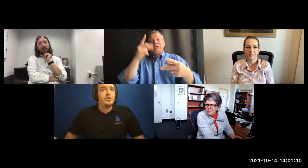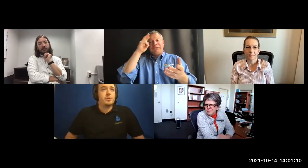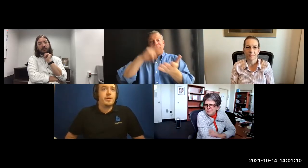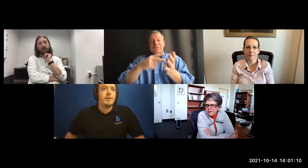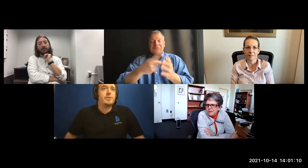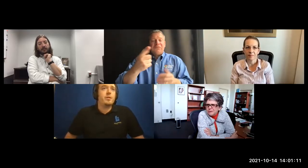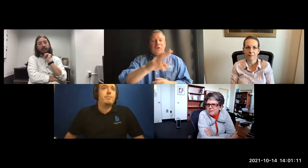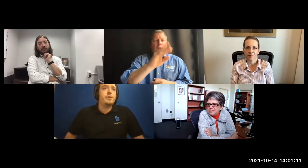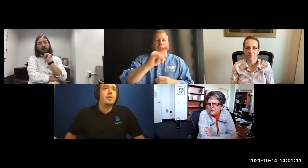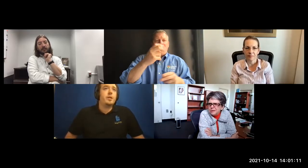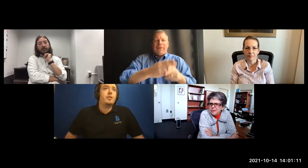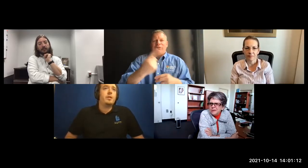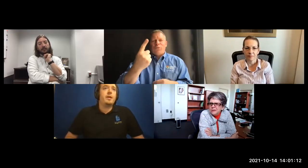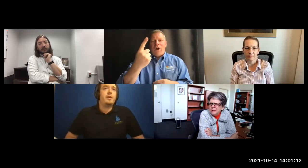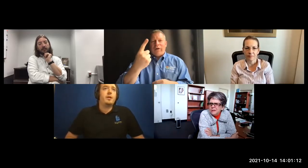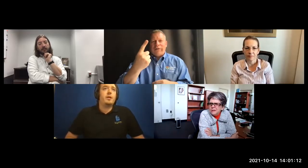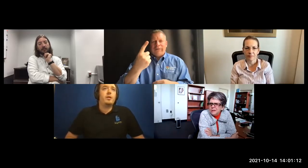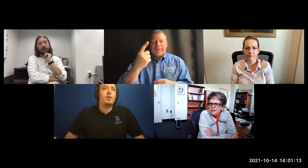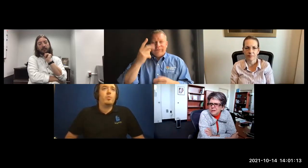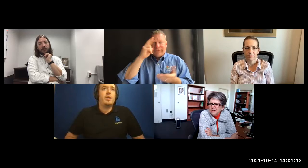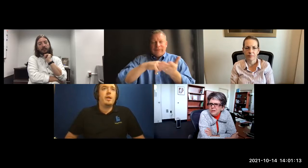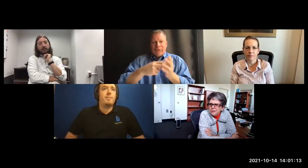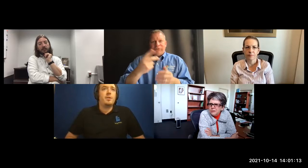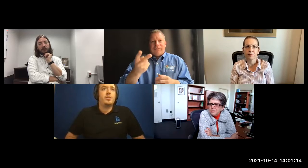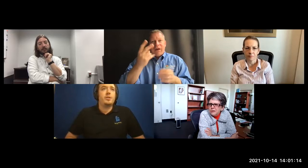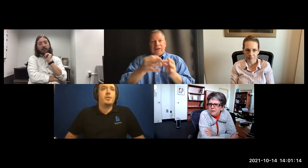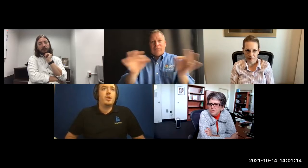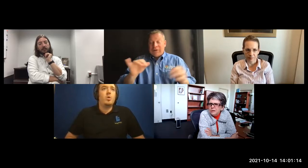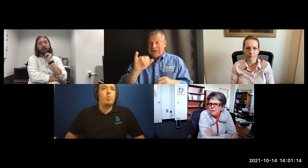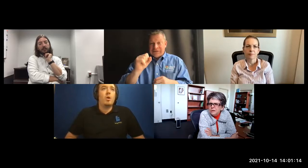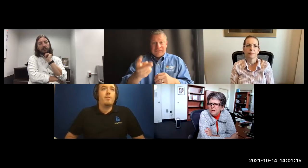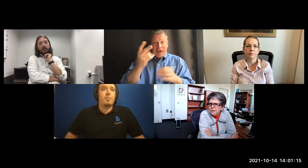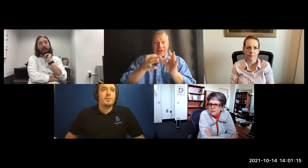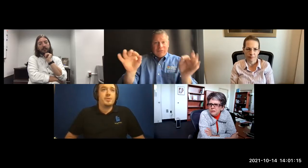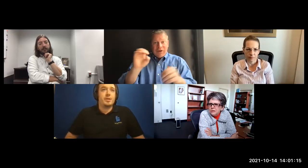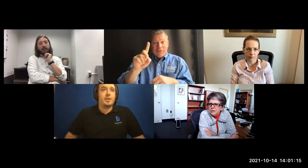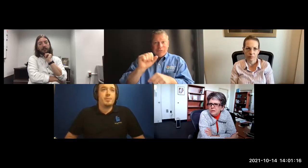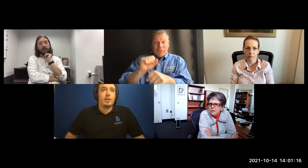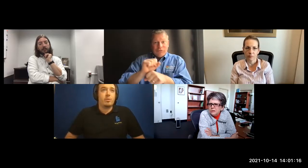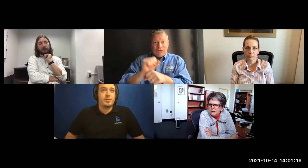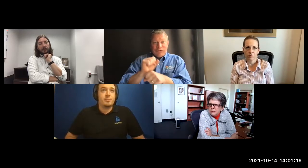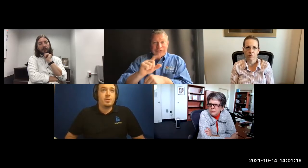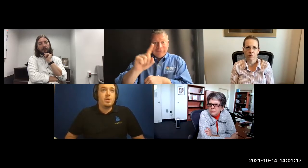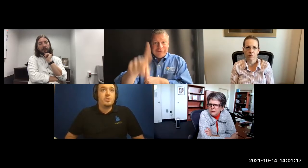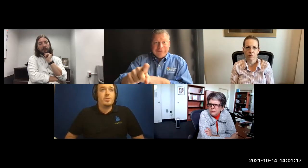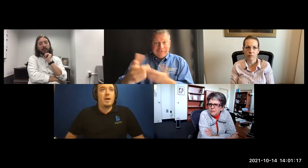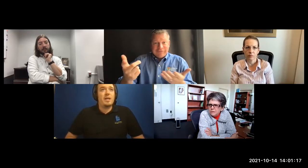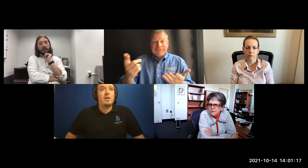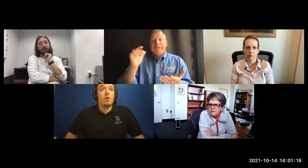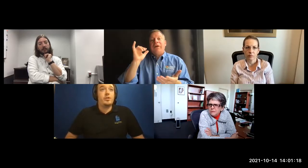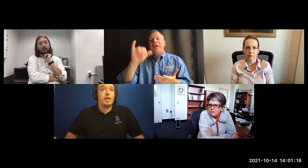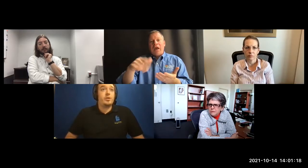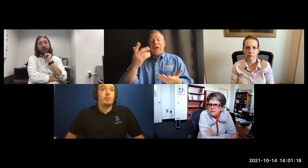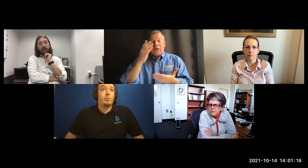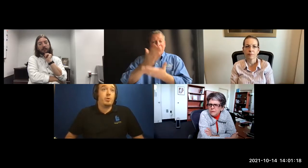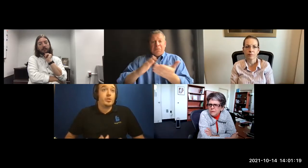Good questions, Lori, yes. Firstly, the intent here, Wyatt had mentioned one of our purposes here is bilingualism. So is